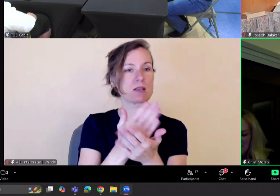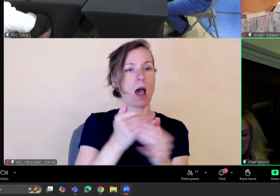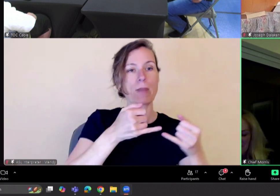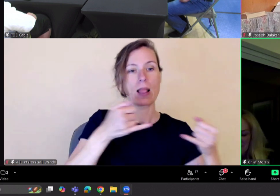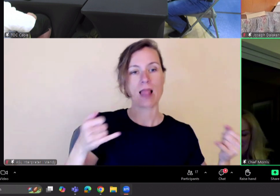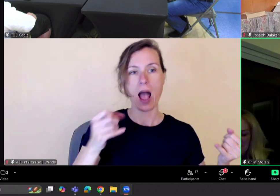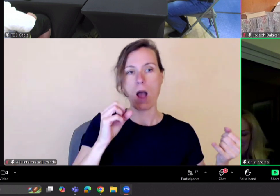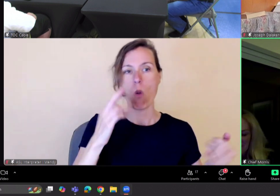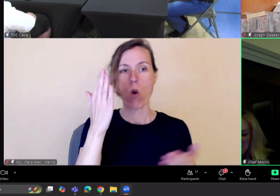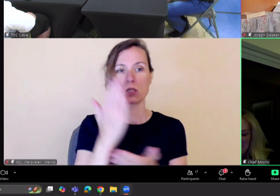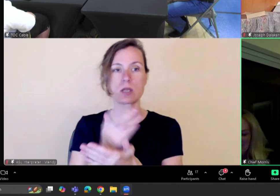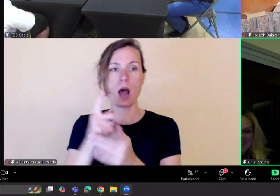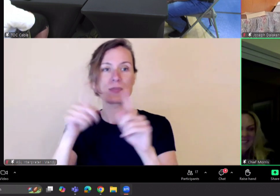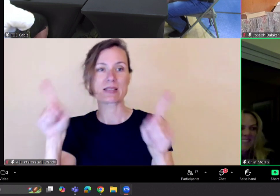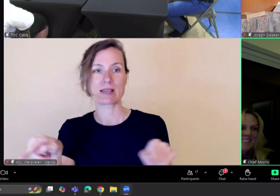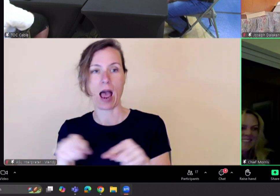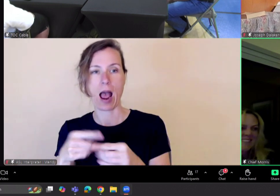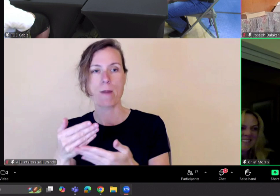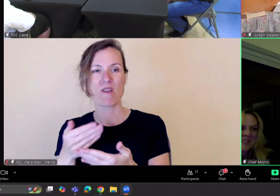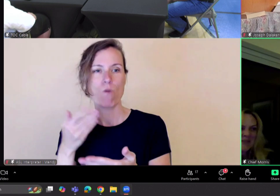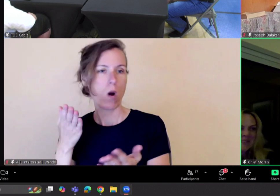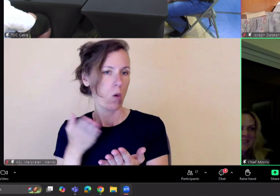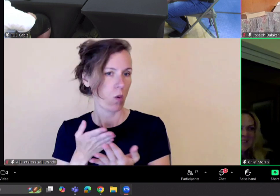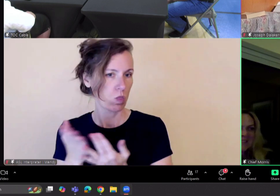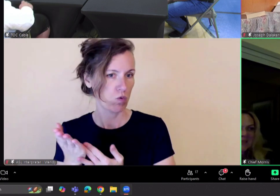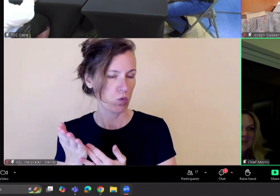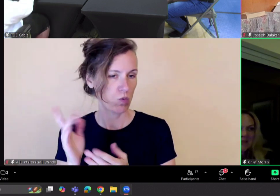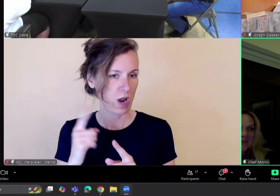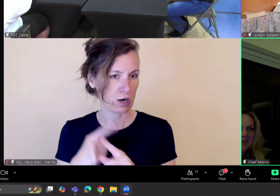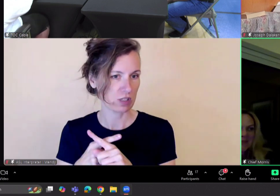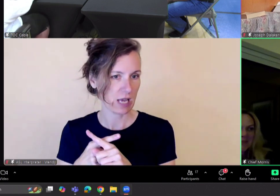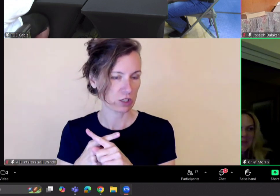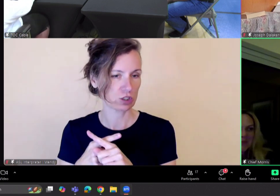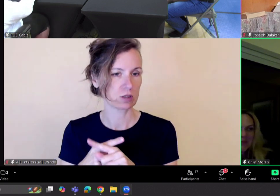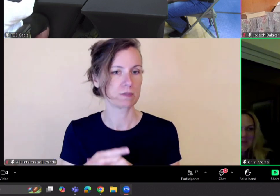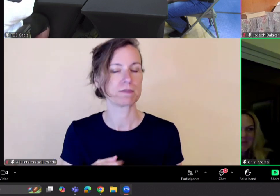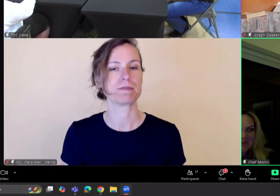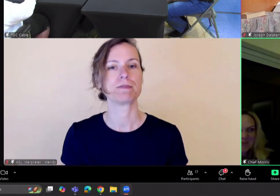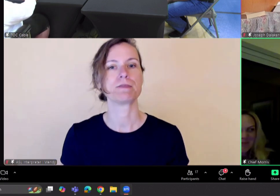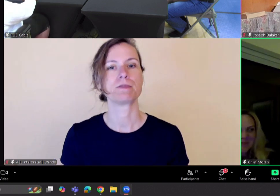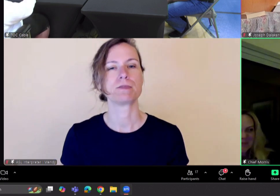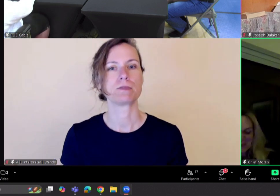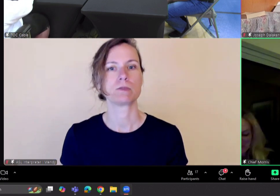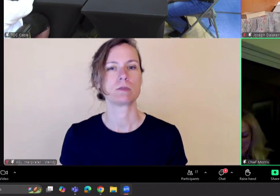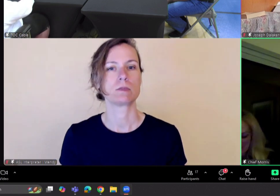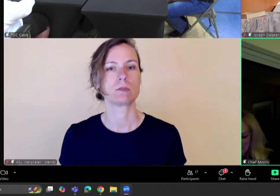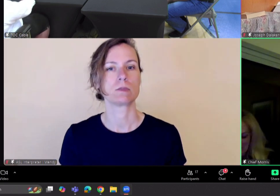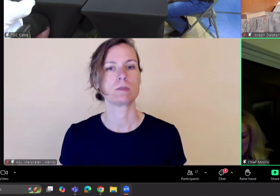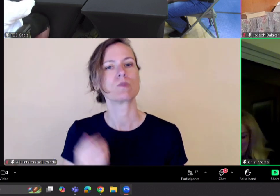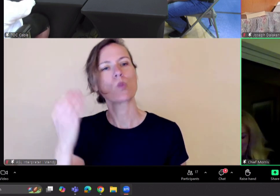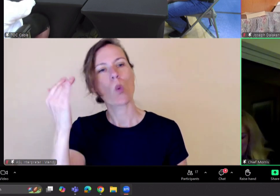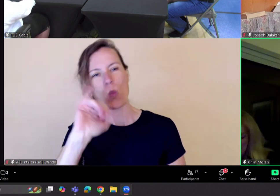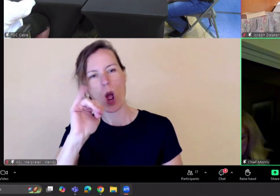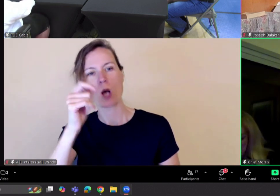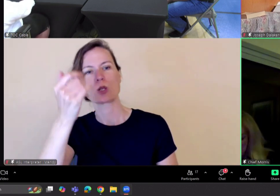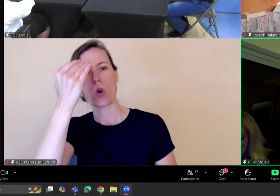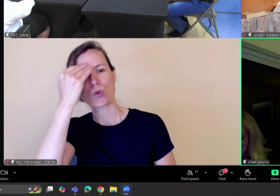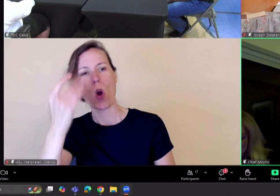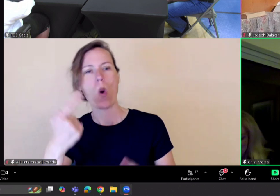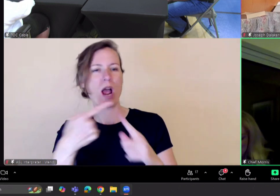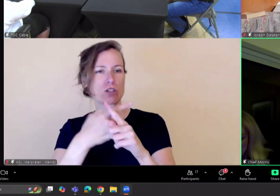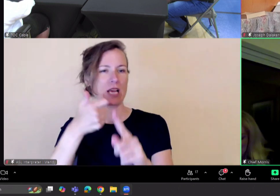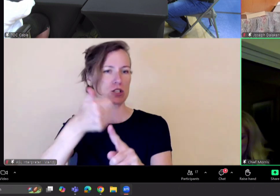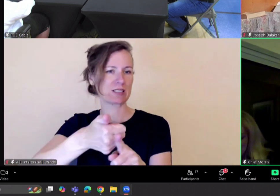also recognize that intersections are inherently not the best designs, and